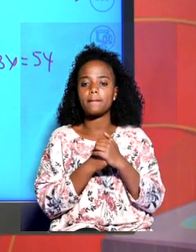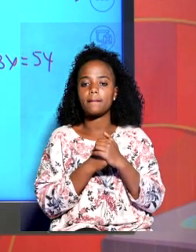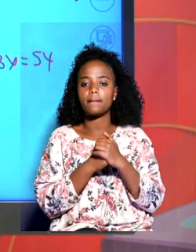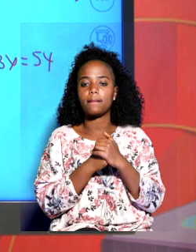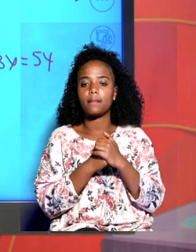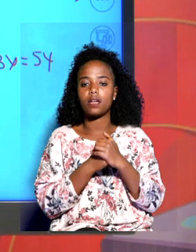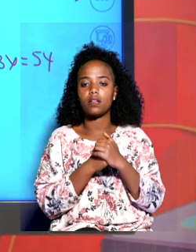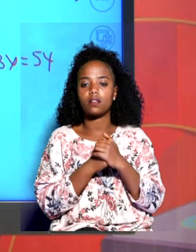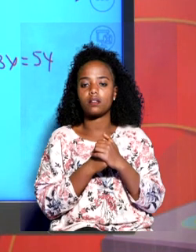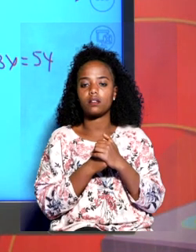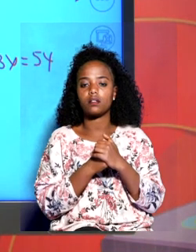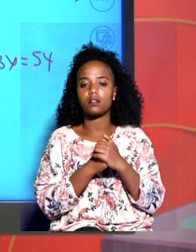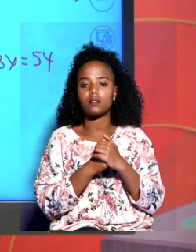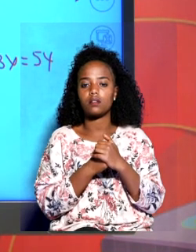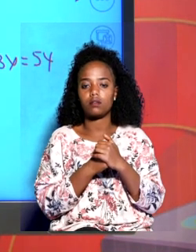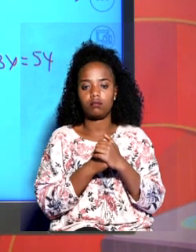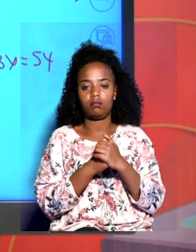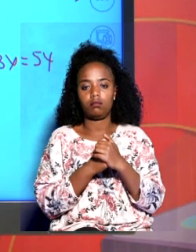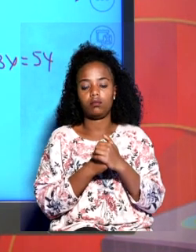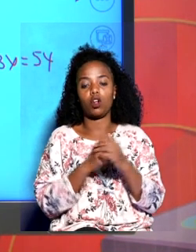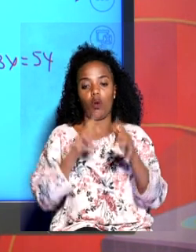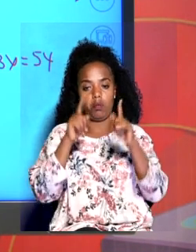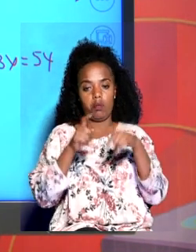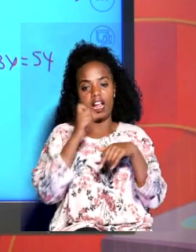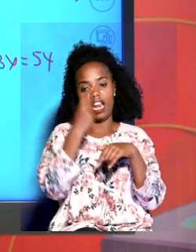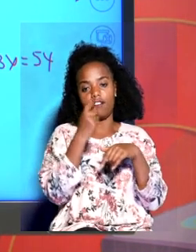This one is this,